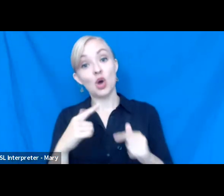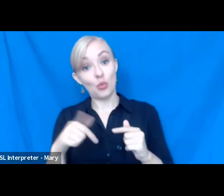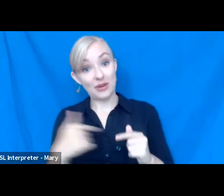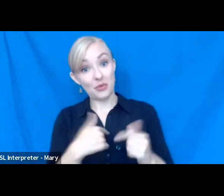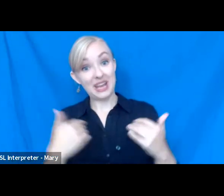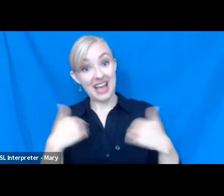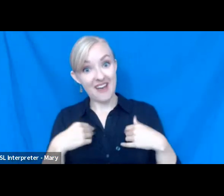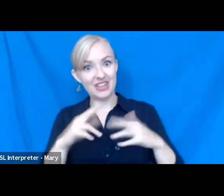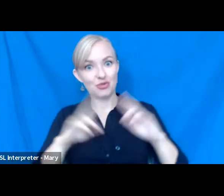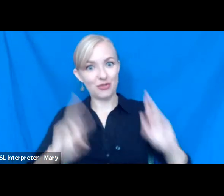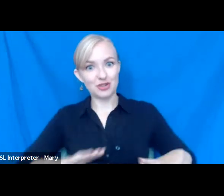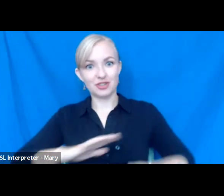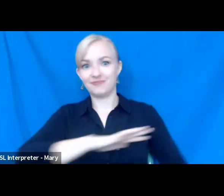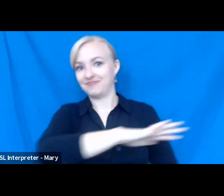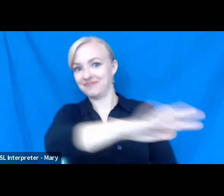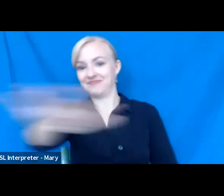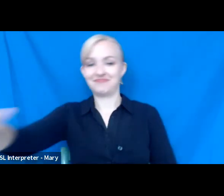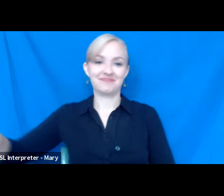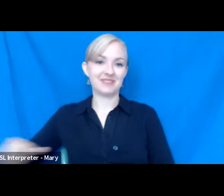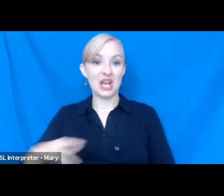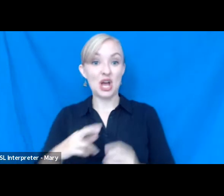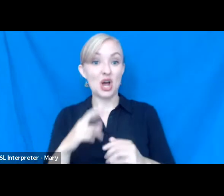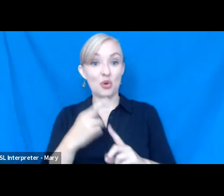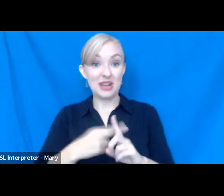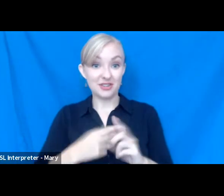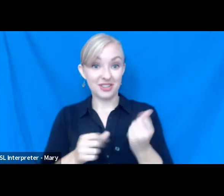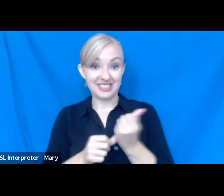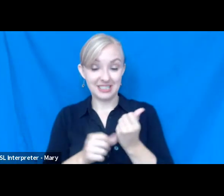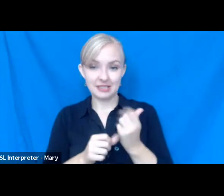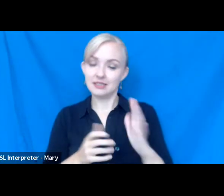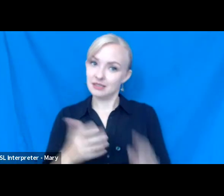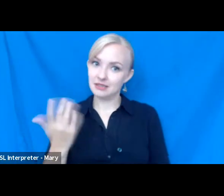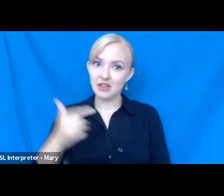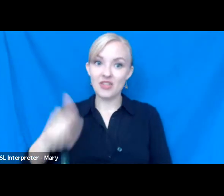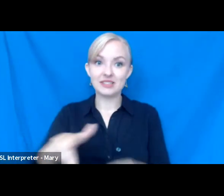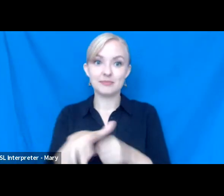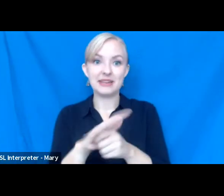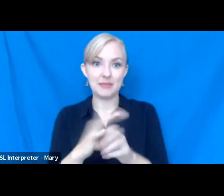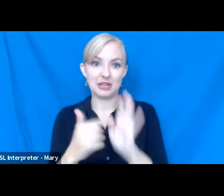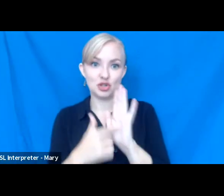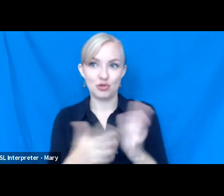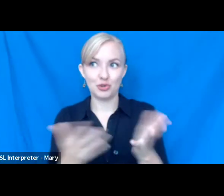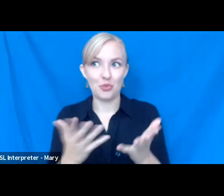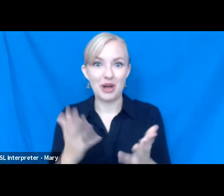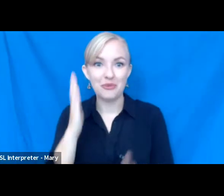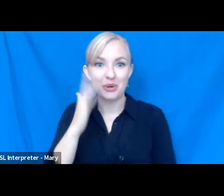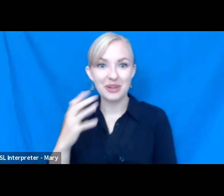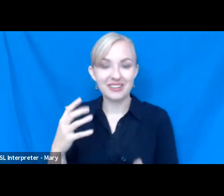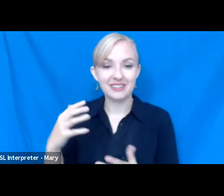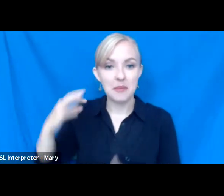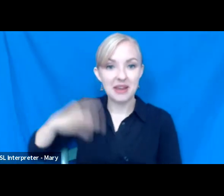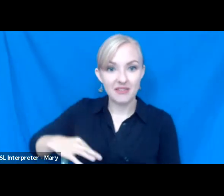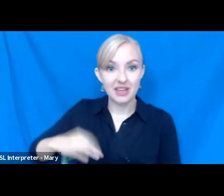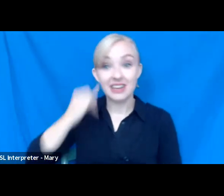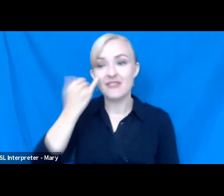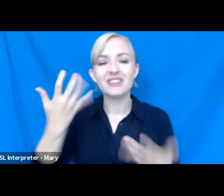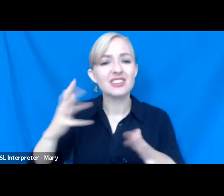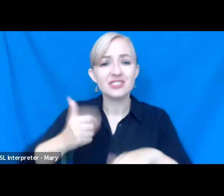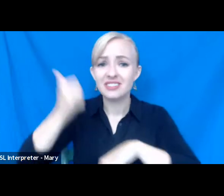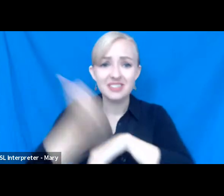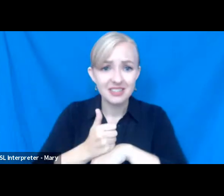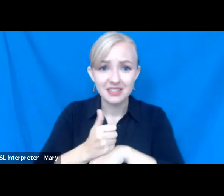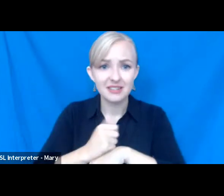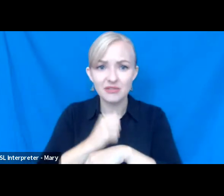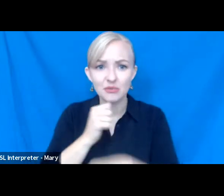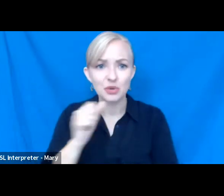rental assistance, this pandemic shows that what we would have gained if we had that in place already. We wouldn't